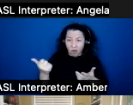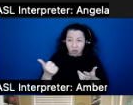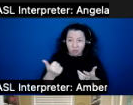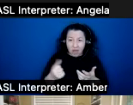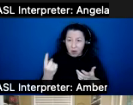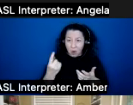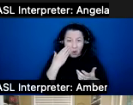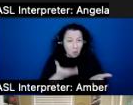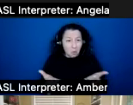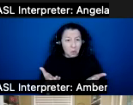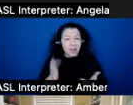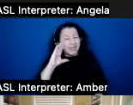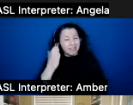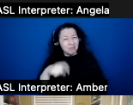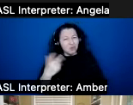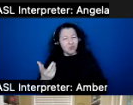Seems like it would be.